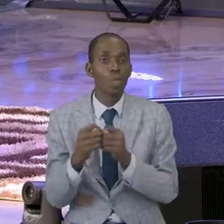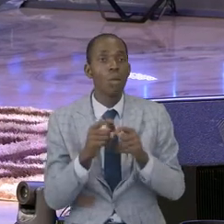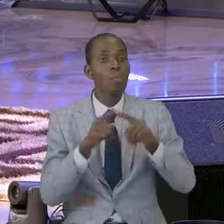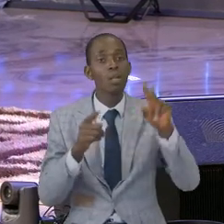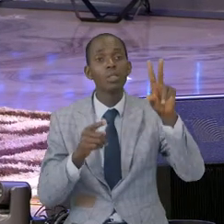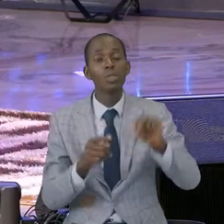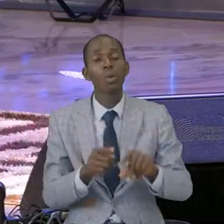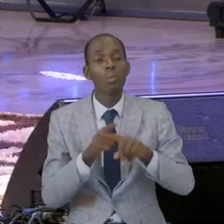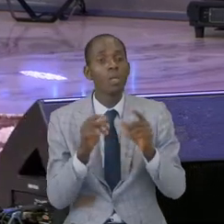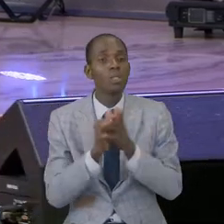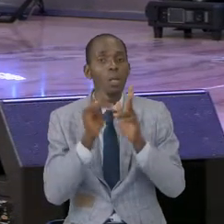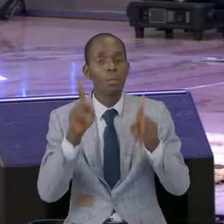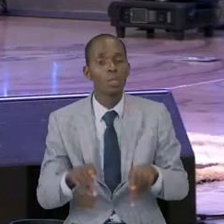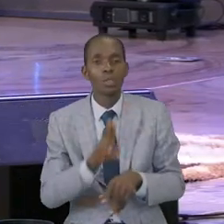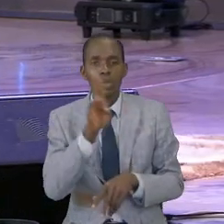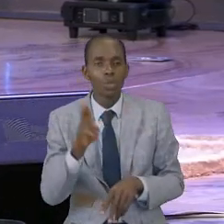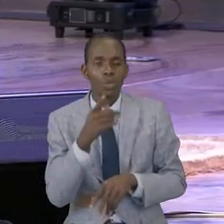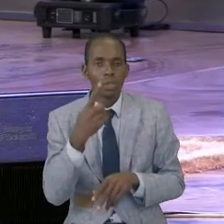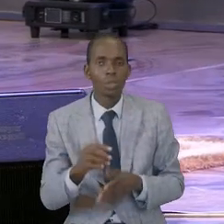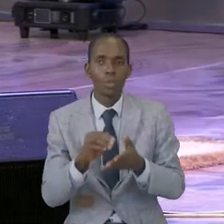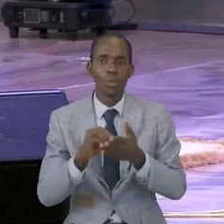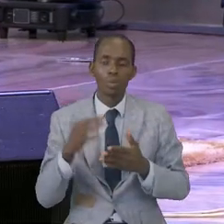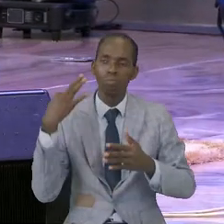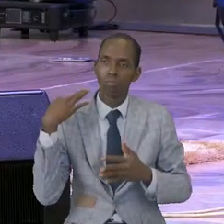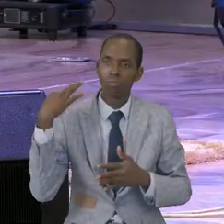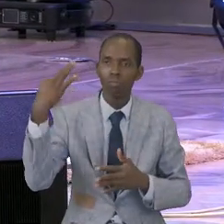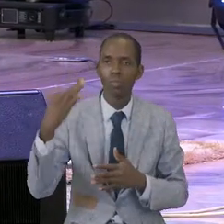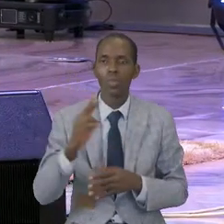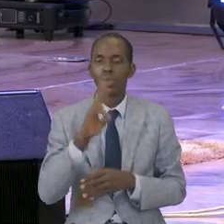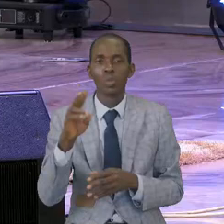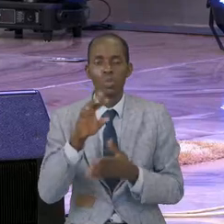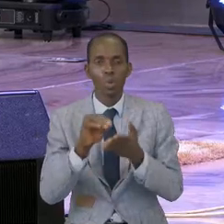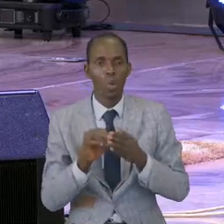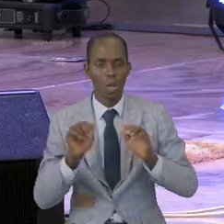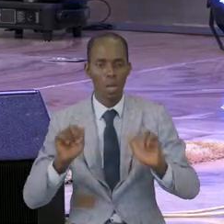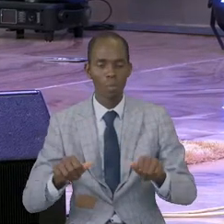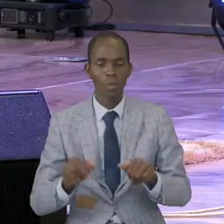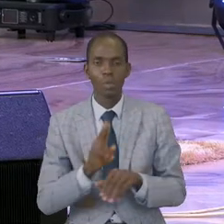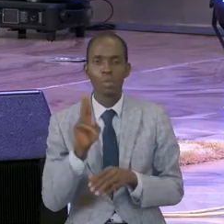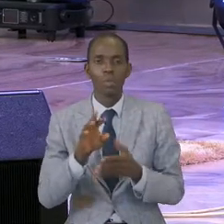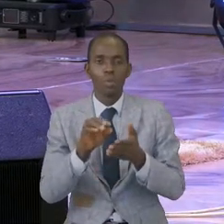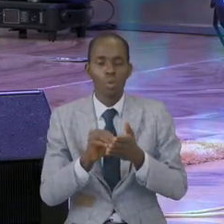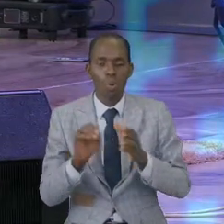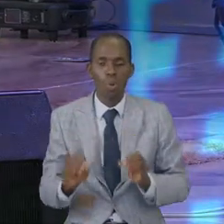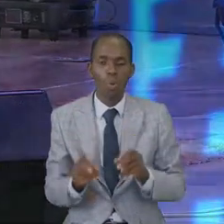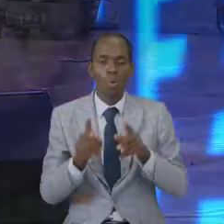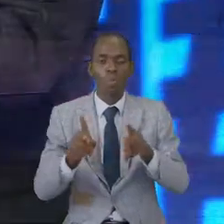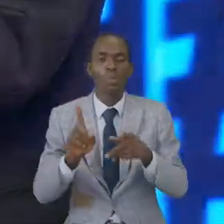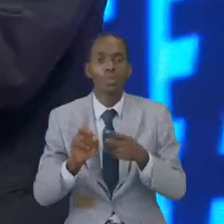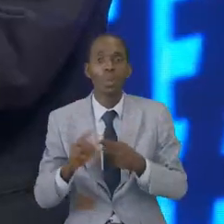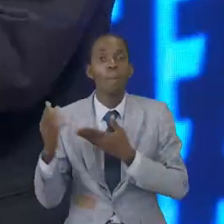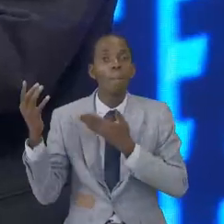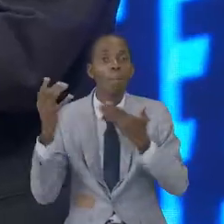he uses his position, he uses his ability, he uses his privilege to